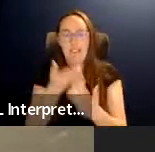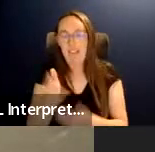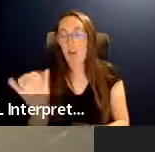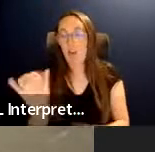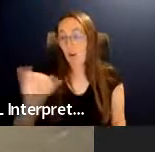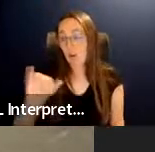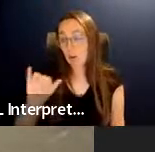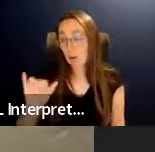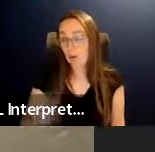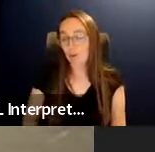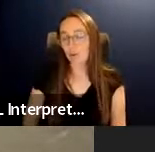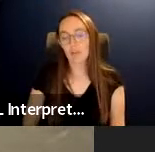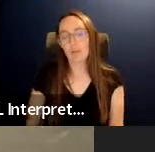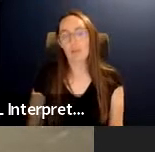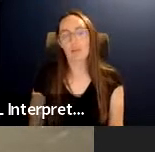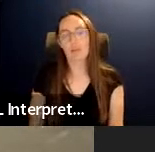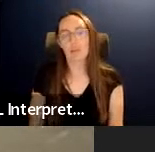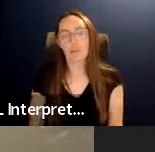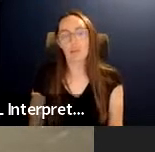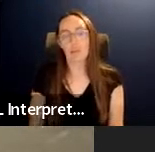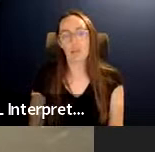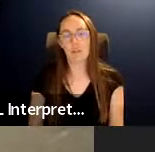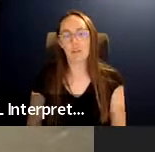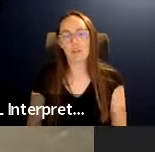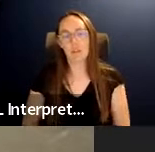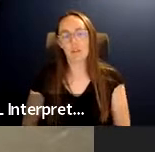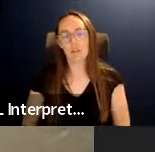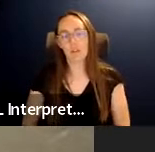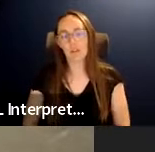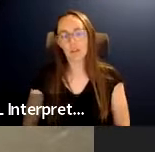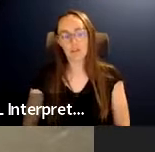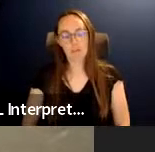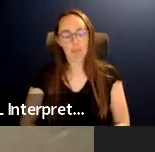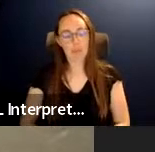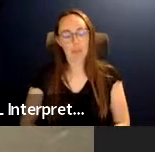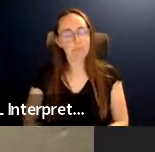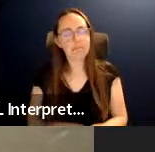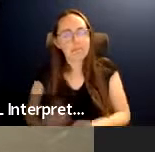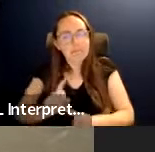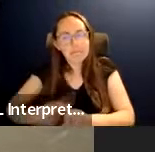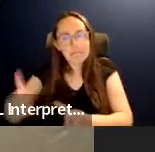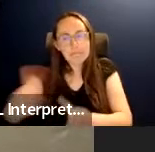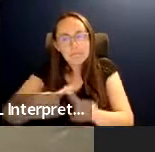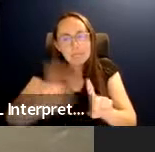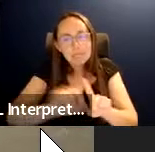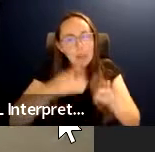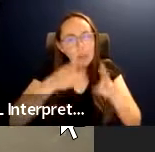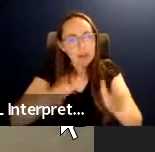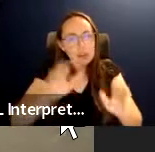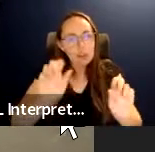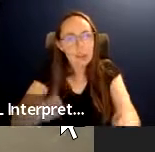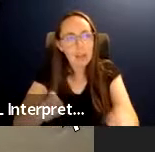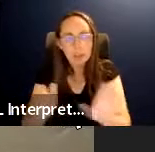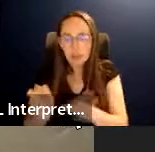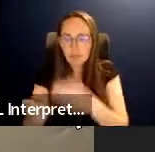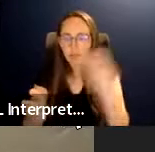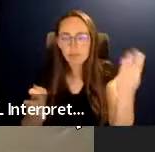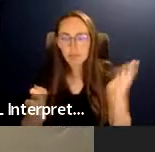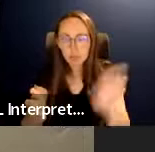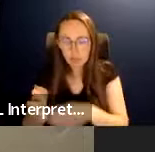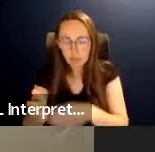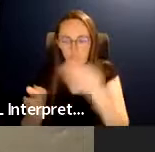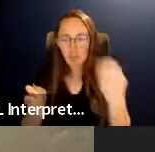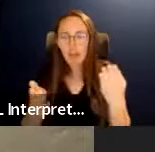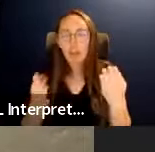at just another way of having ways to be able to turn pages for grasping